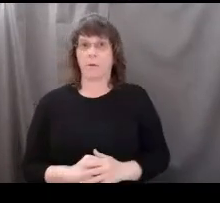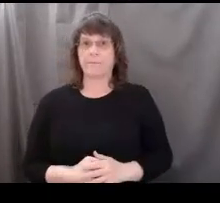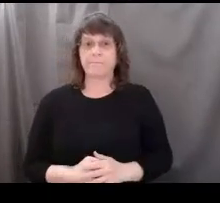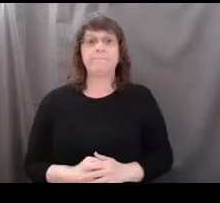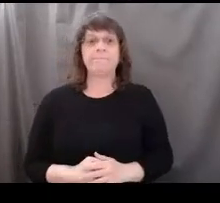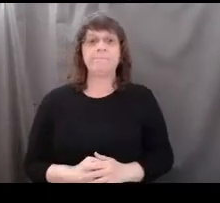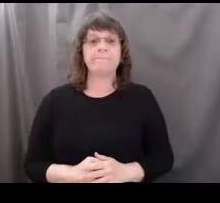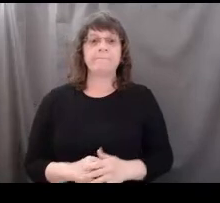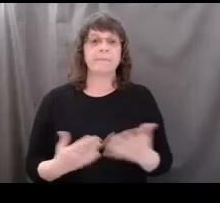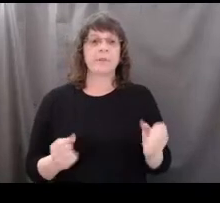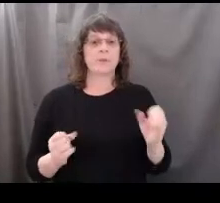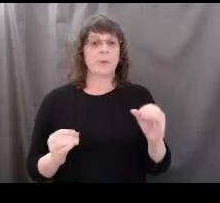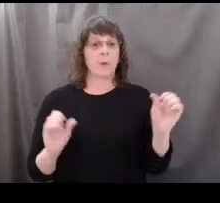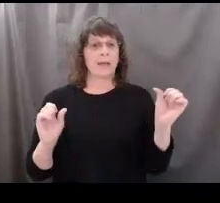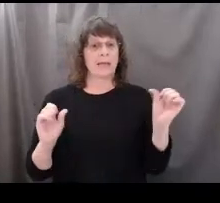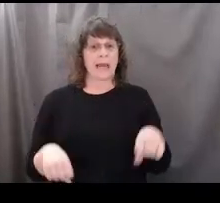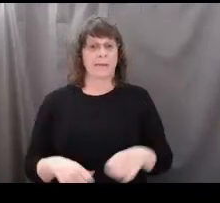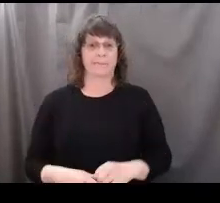So yeah.